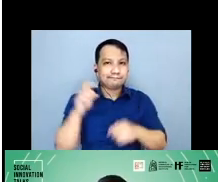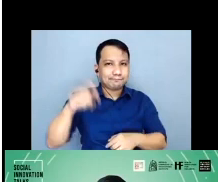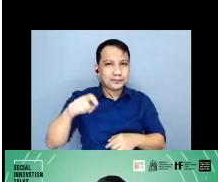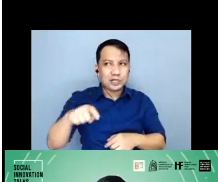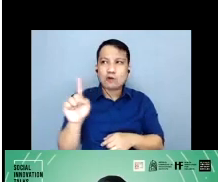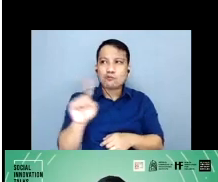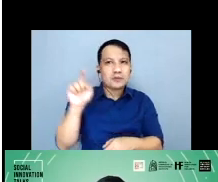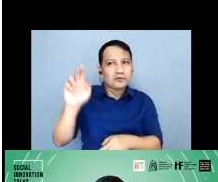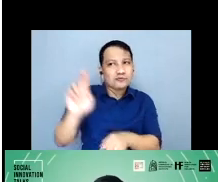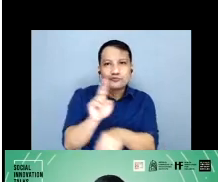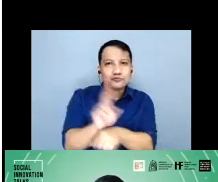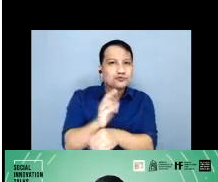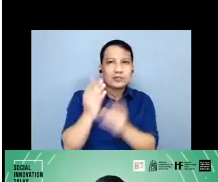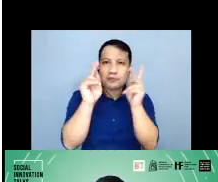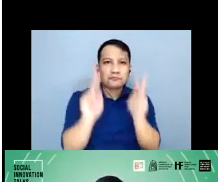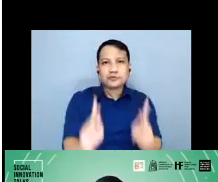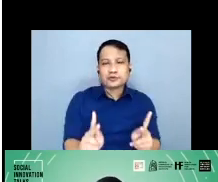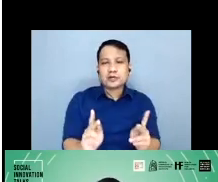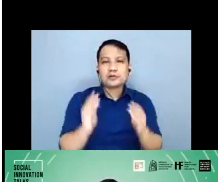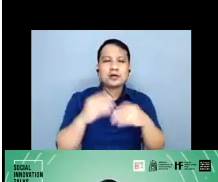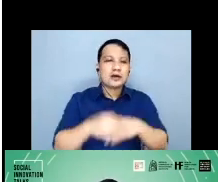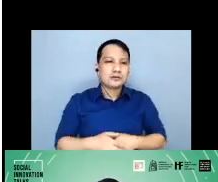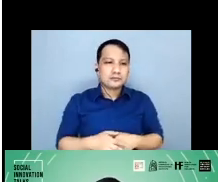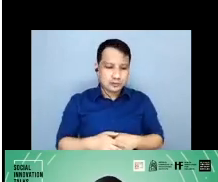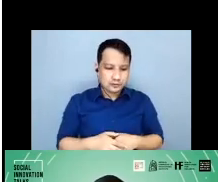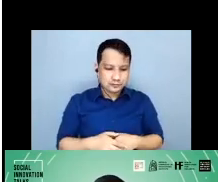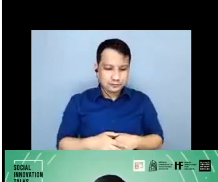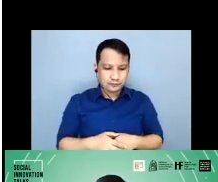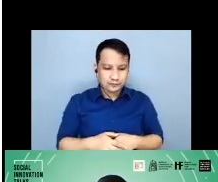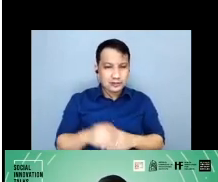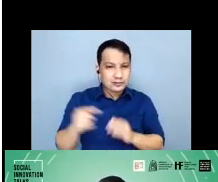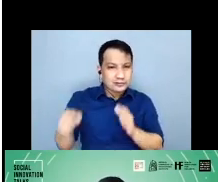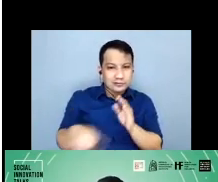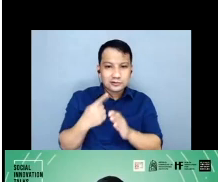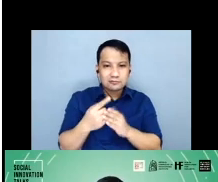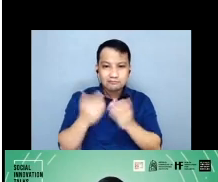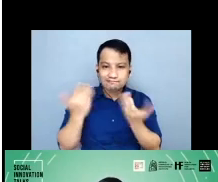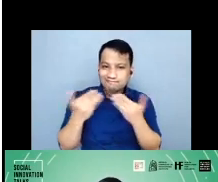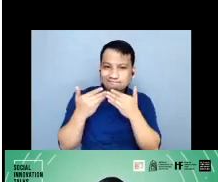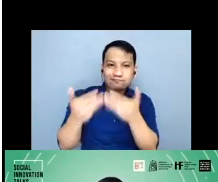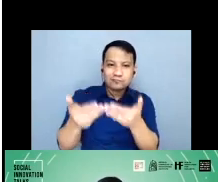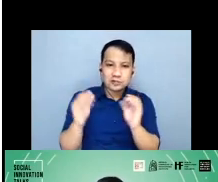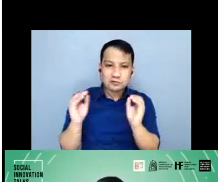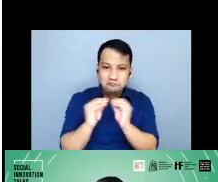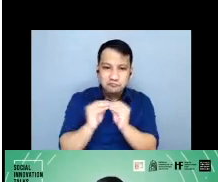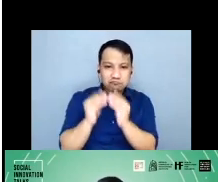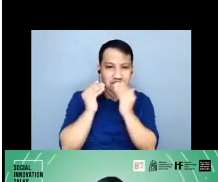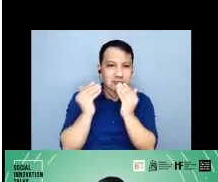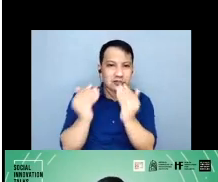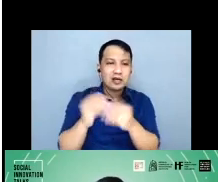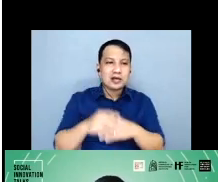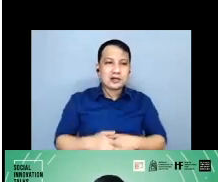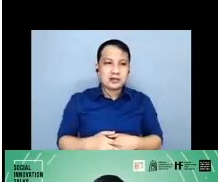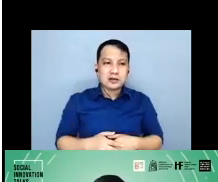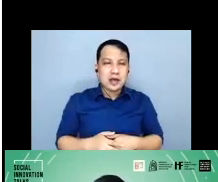development. And when we talk about sustainability, the idea here is that something that can continue, something that can be sustained.